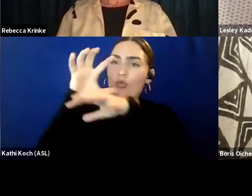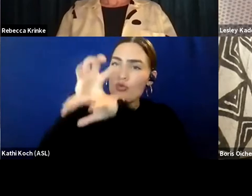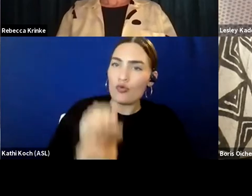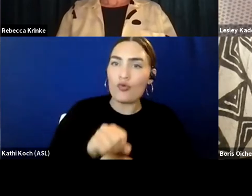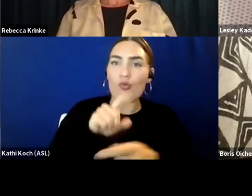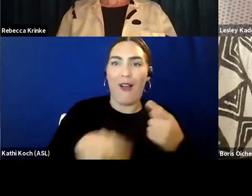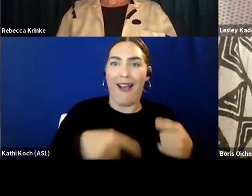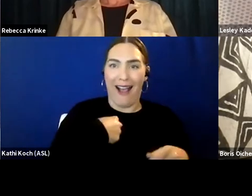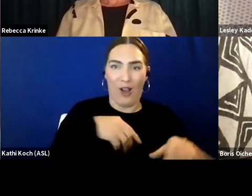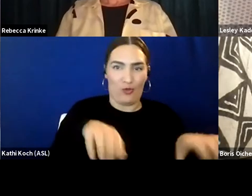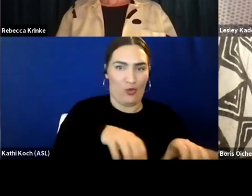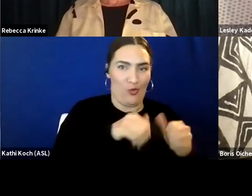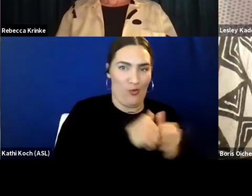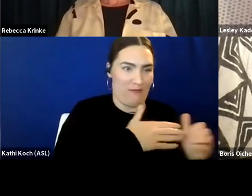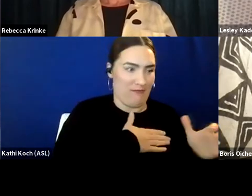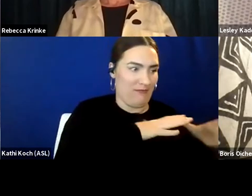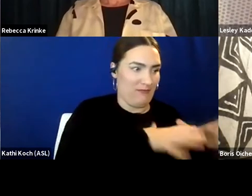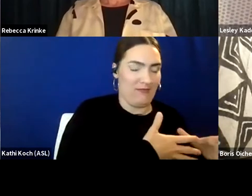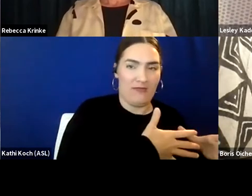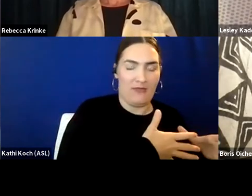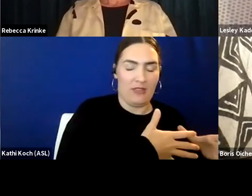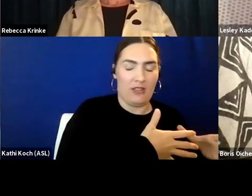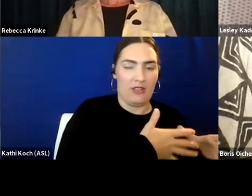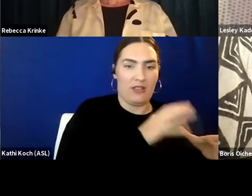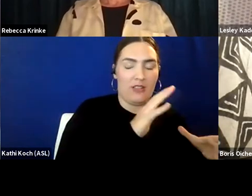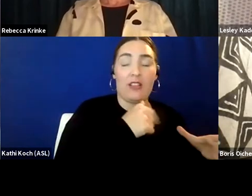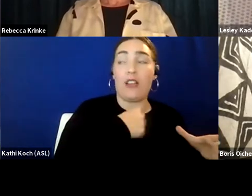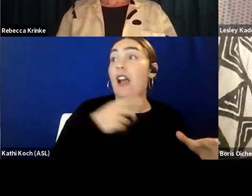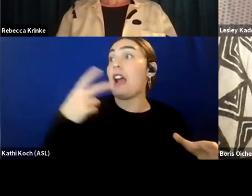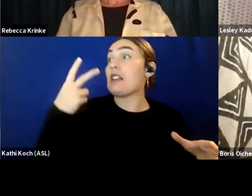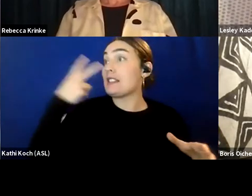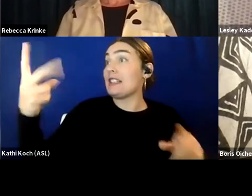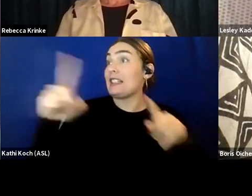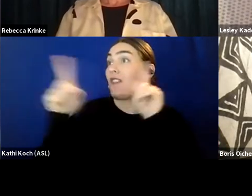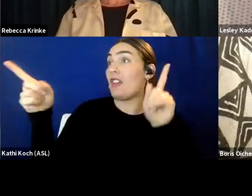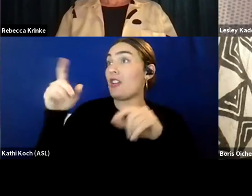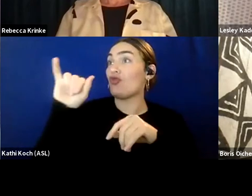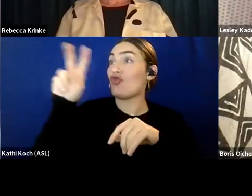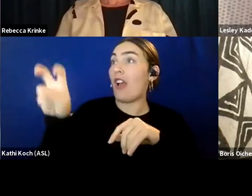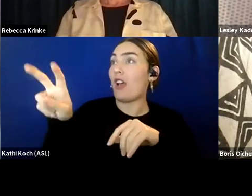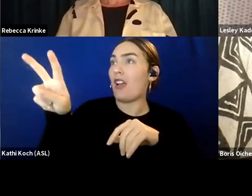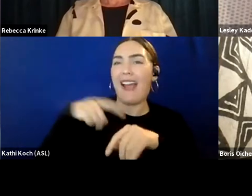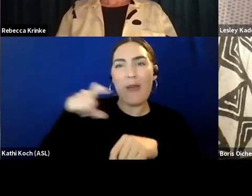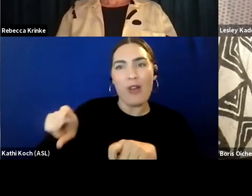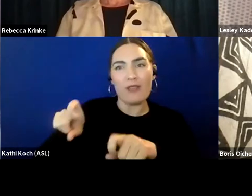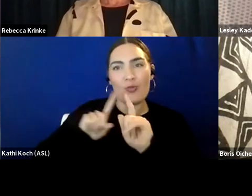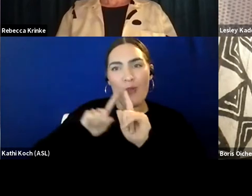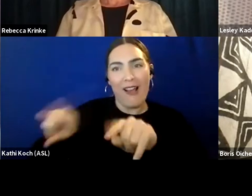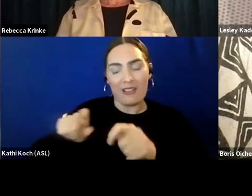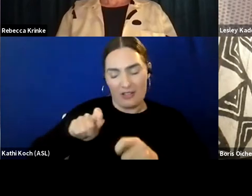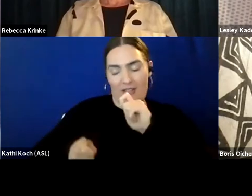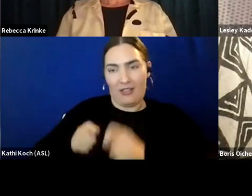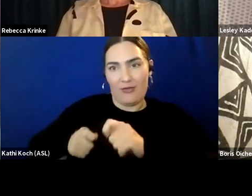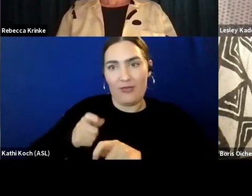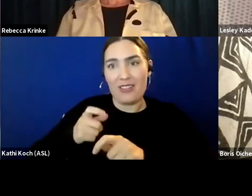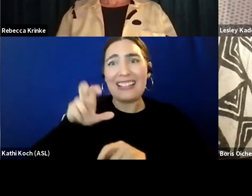quartet. And it's very, very different doing it with jazz musicians, even though I'm doing the same piece.